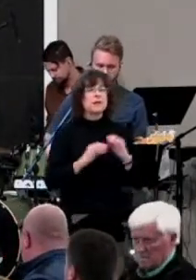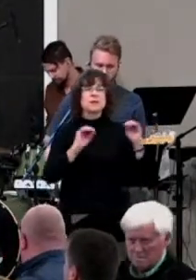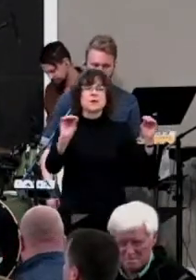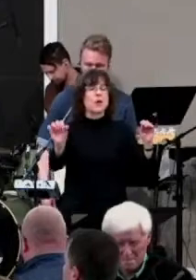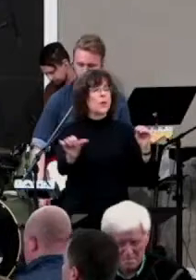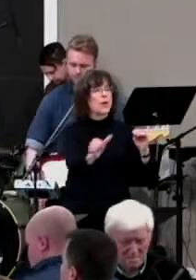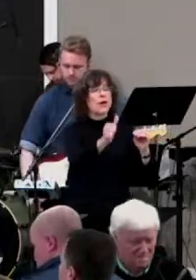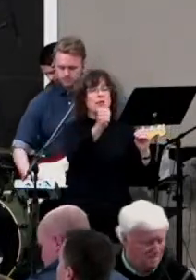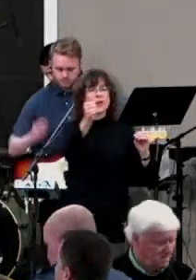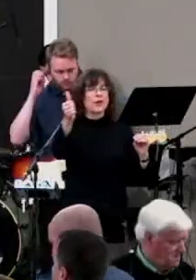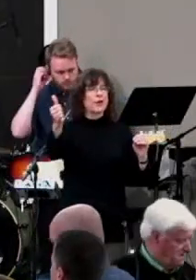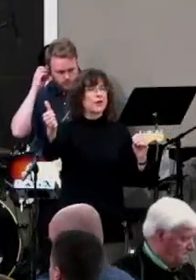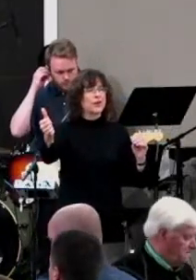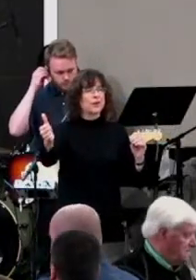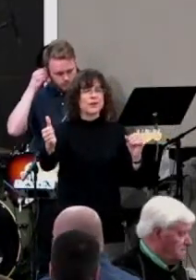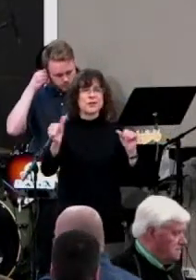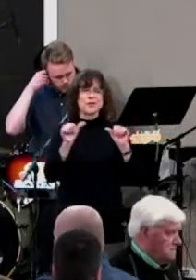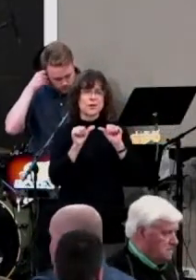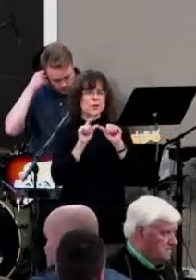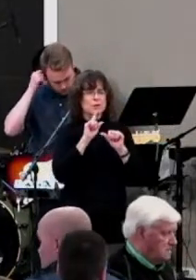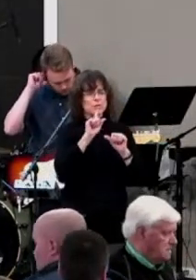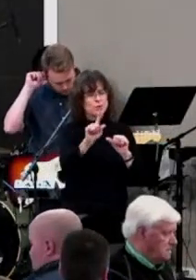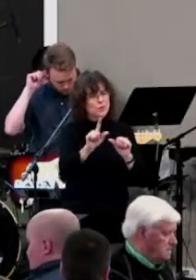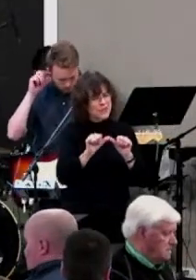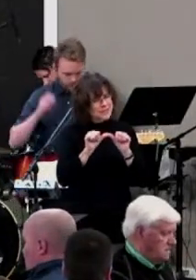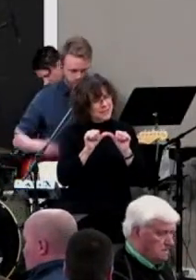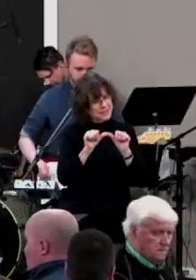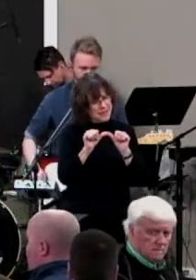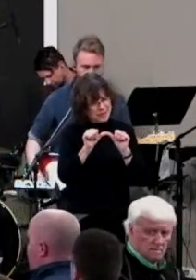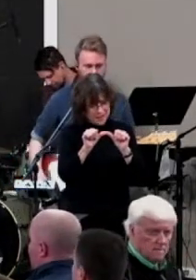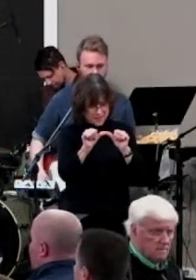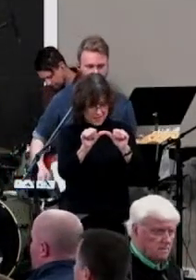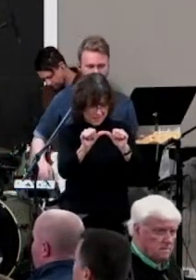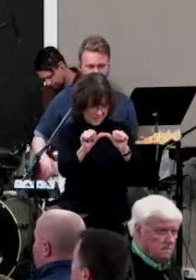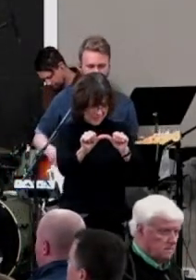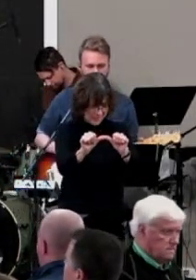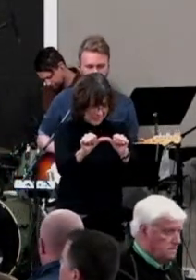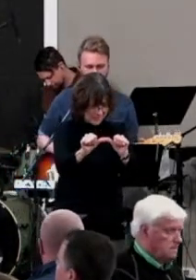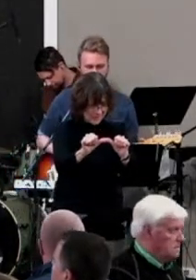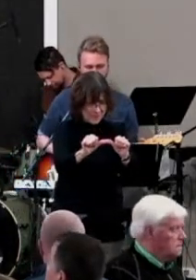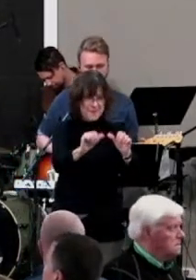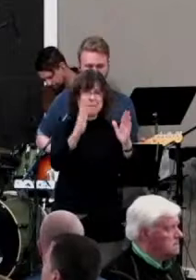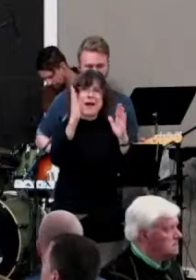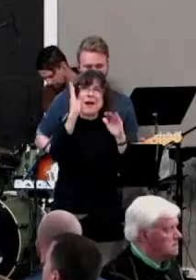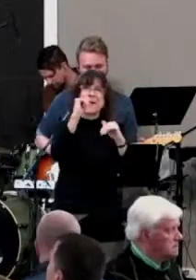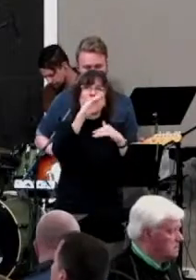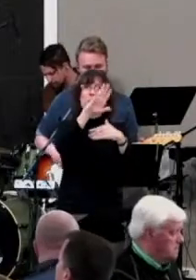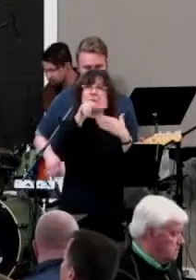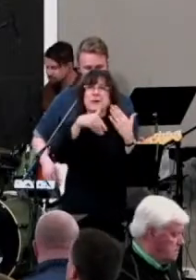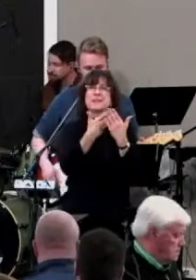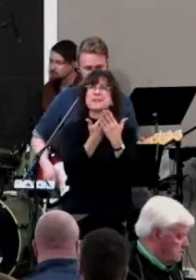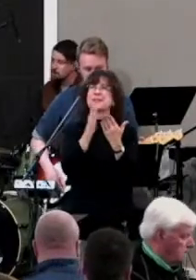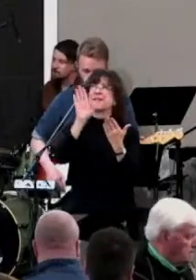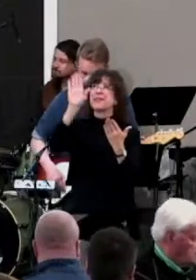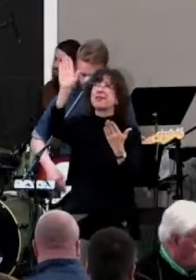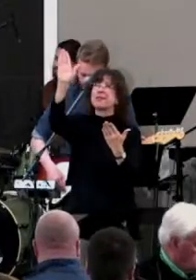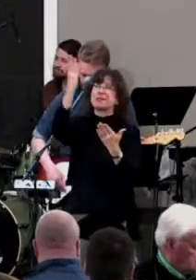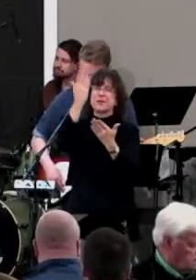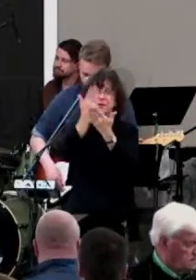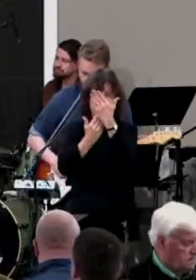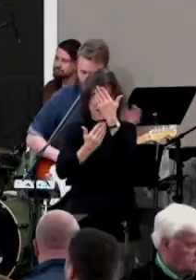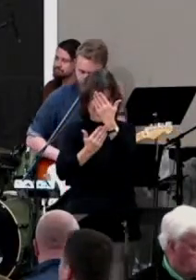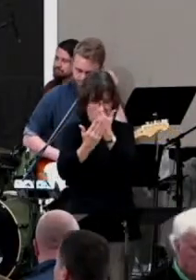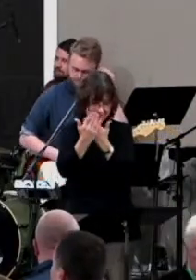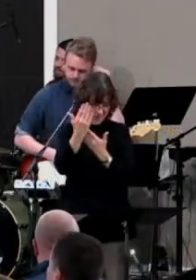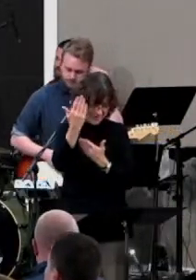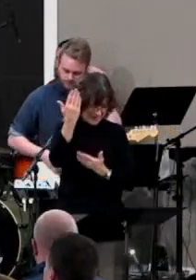No other, so sure and steady. My hope is held in